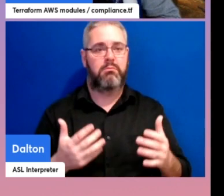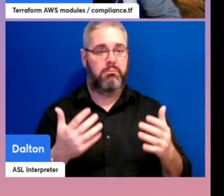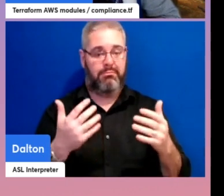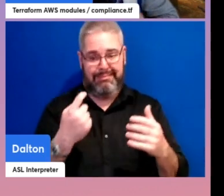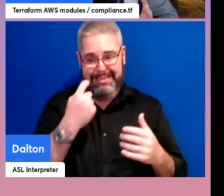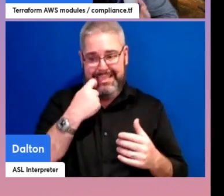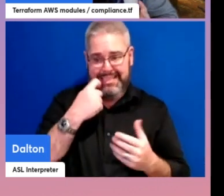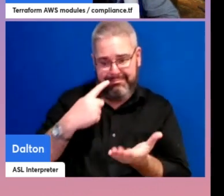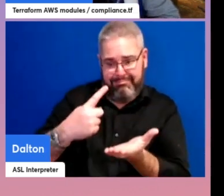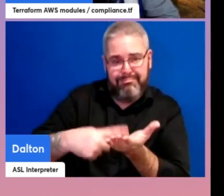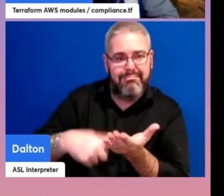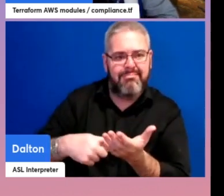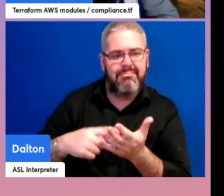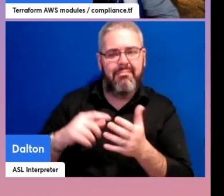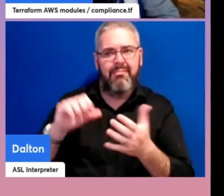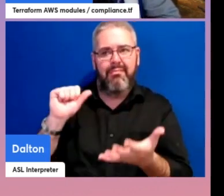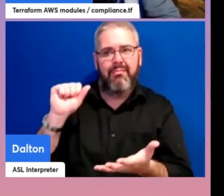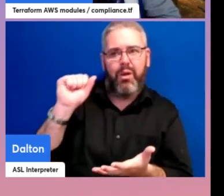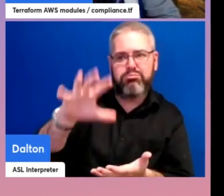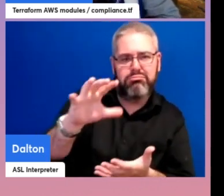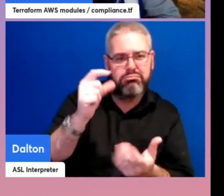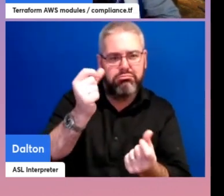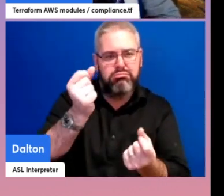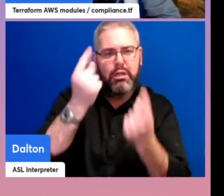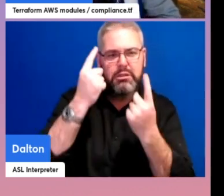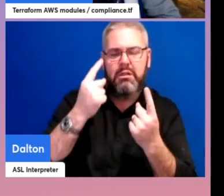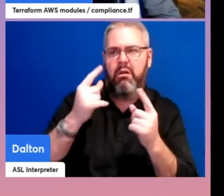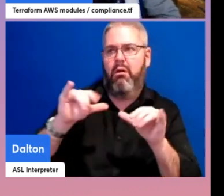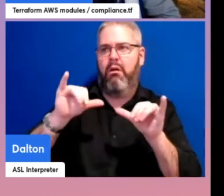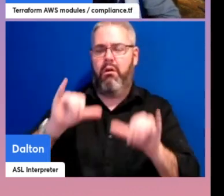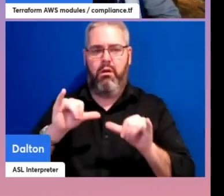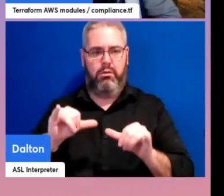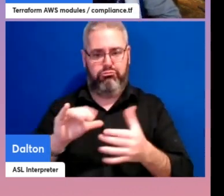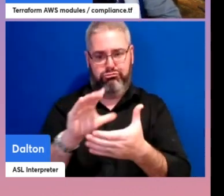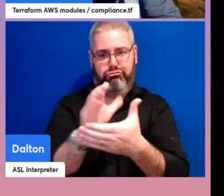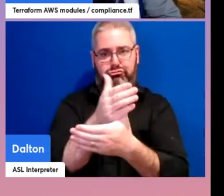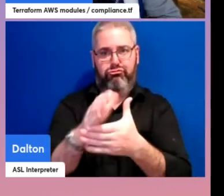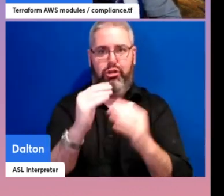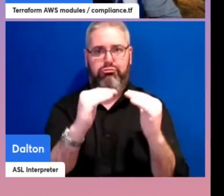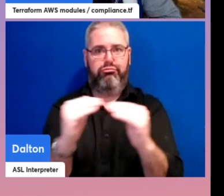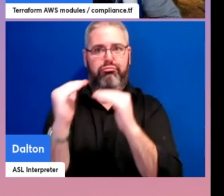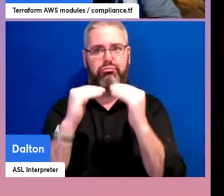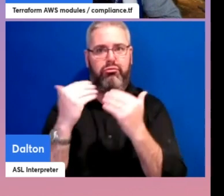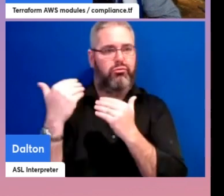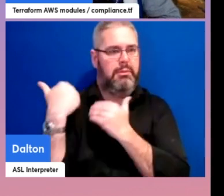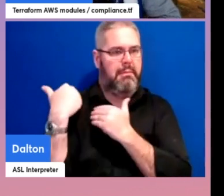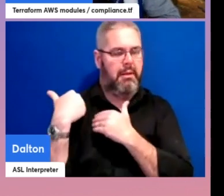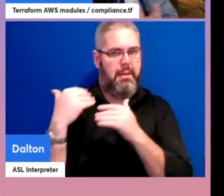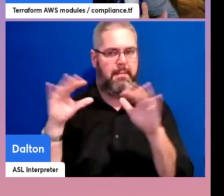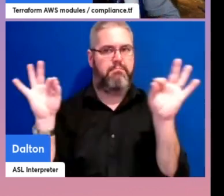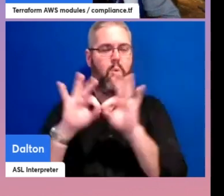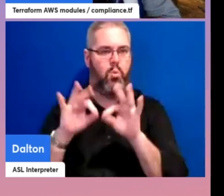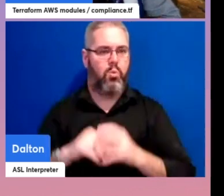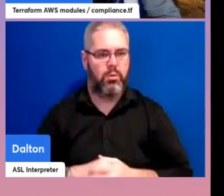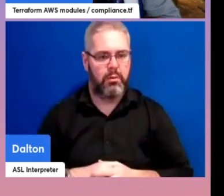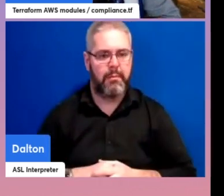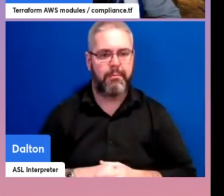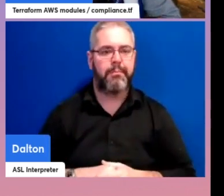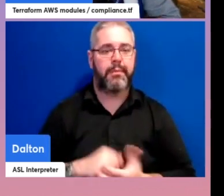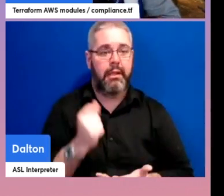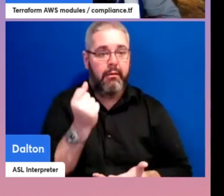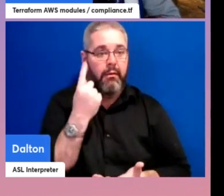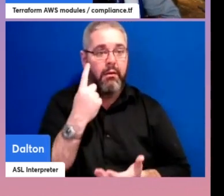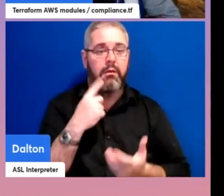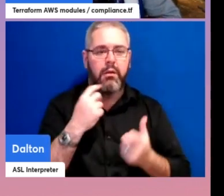important to understand that shared responsibility model is a key. then we understand that, well, there are a lot